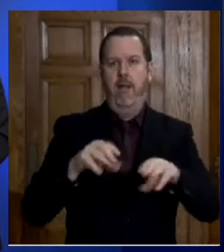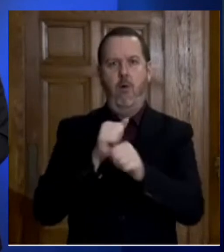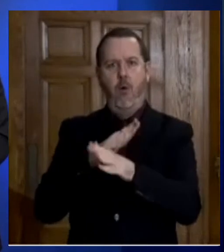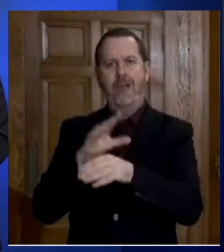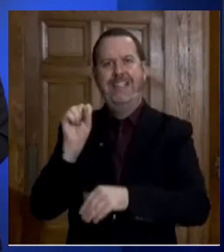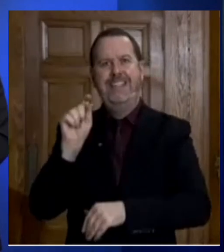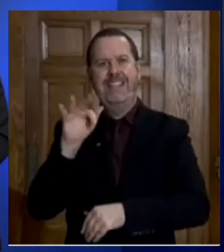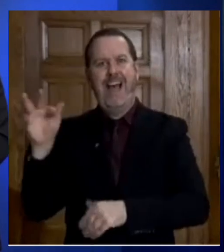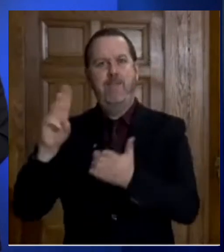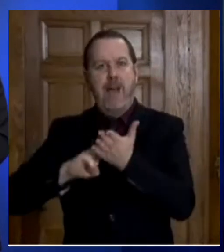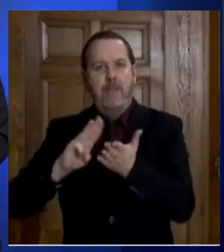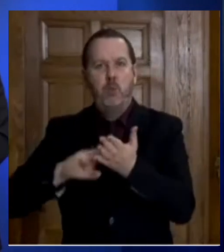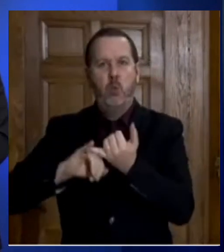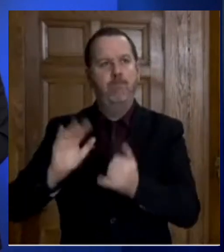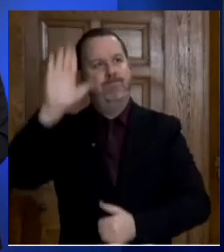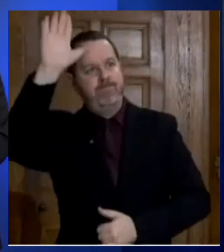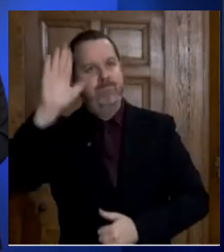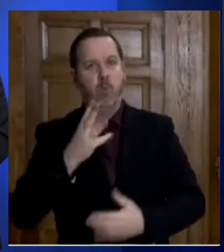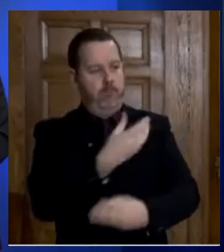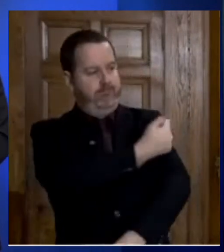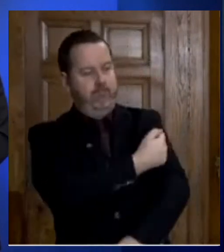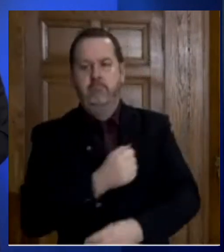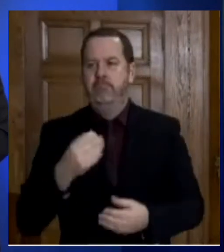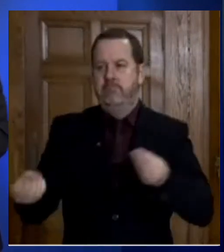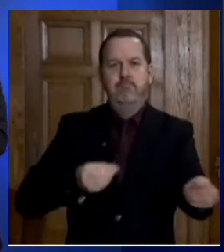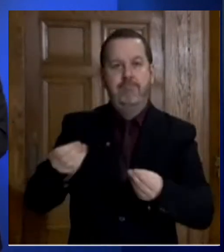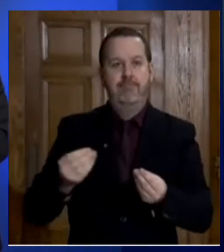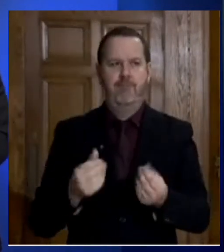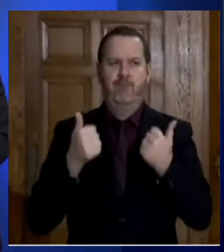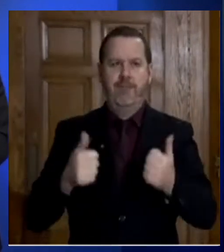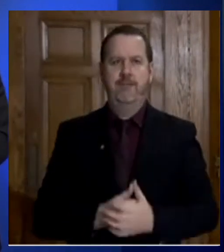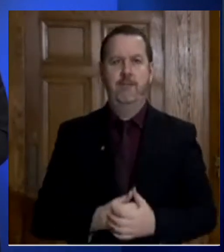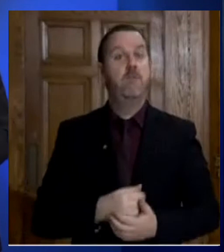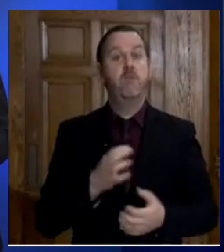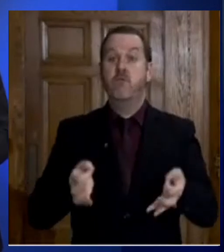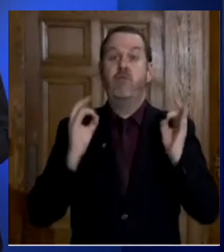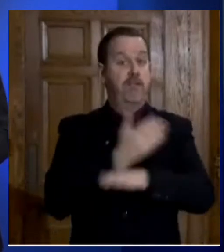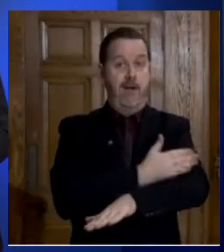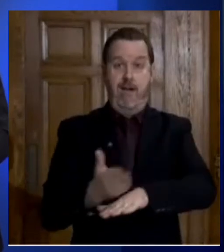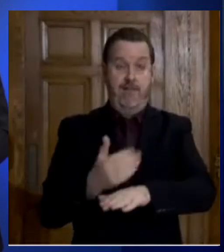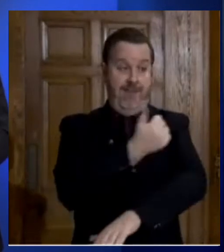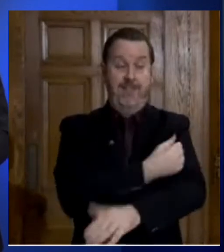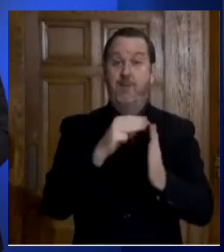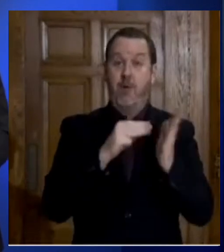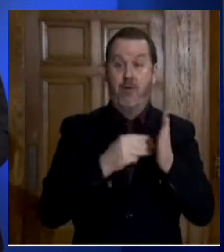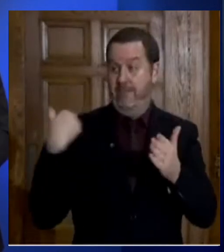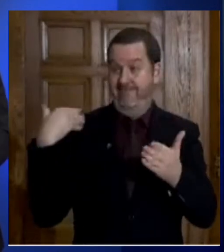to avail of the vaccine. We have made a very solid start, and I am confident that we will continue to build on